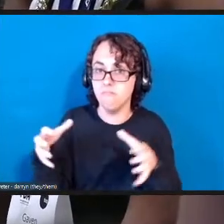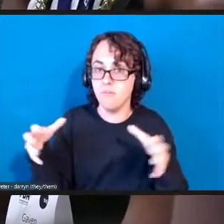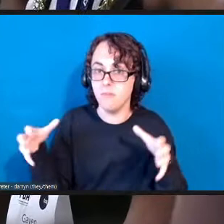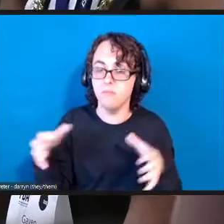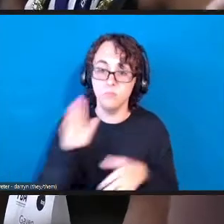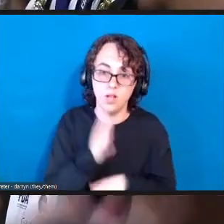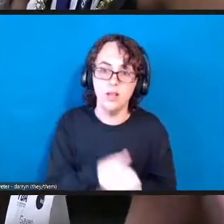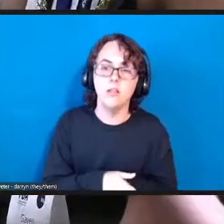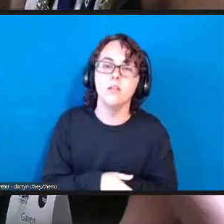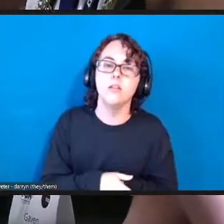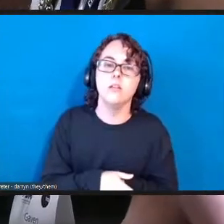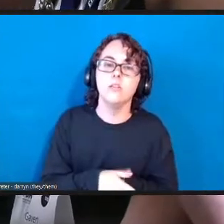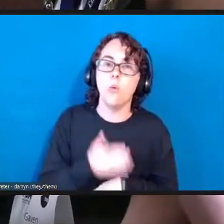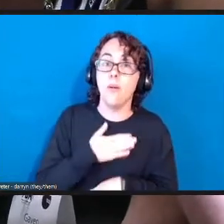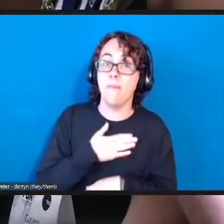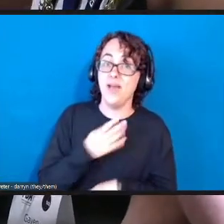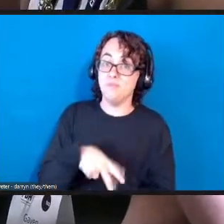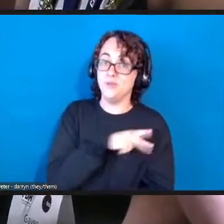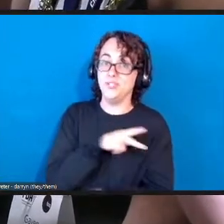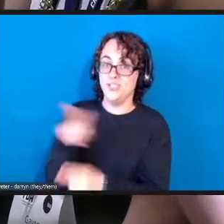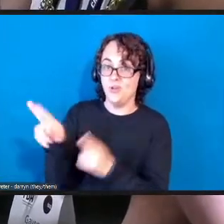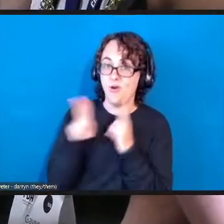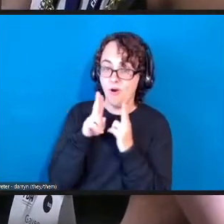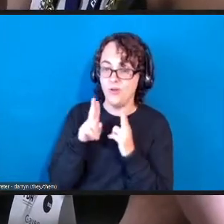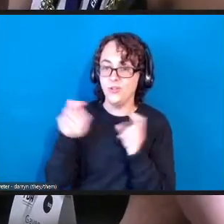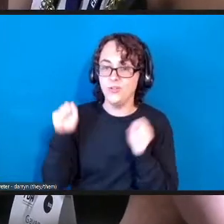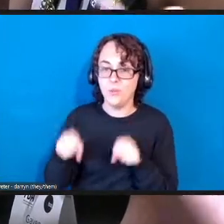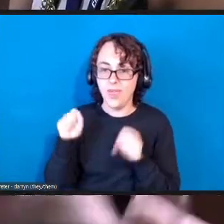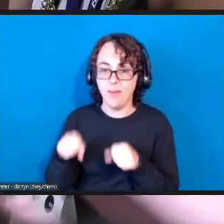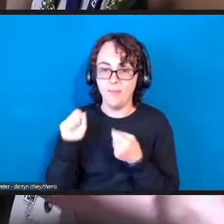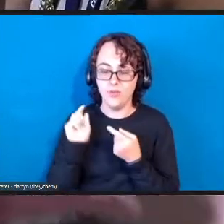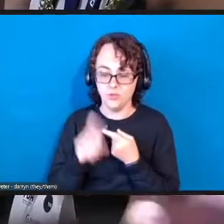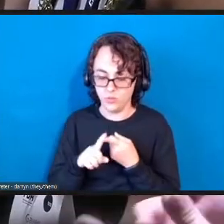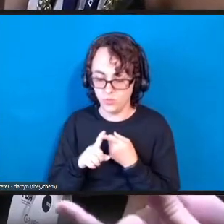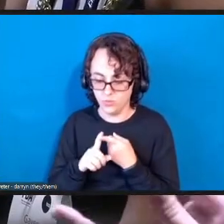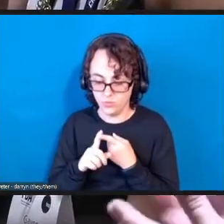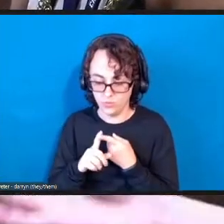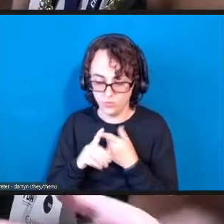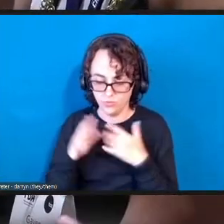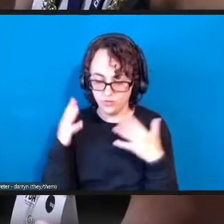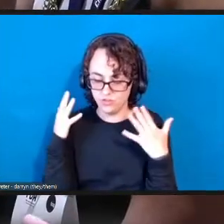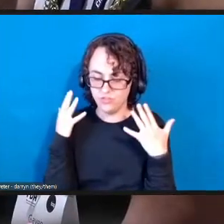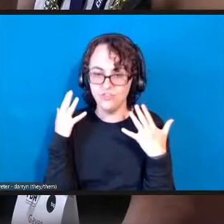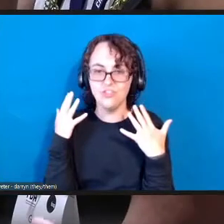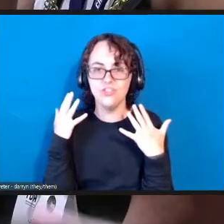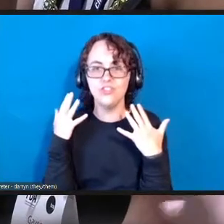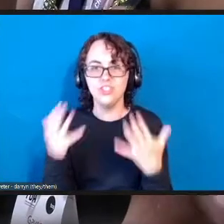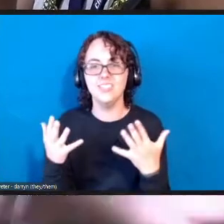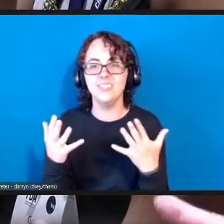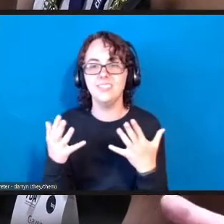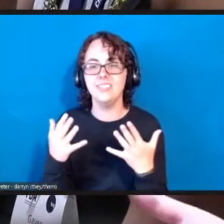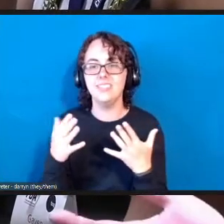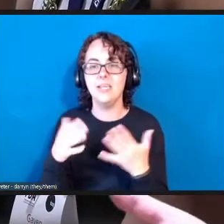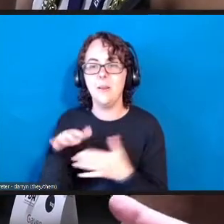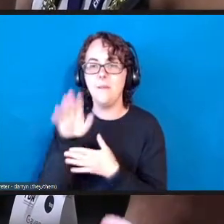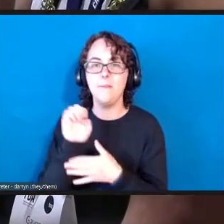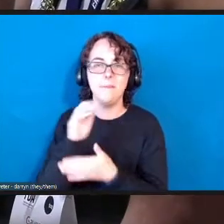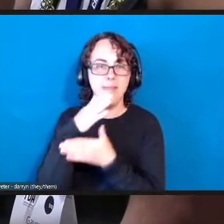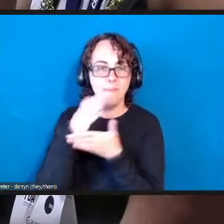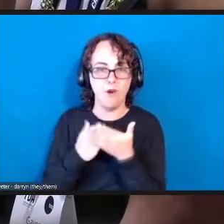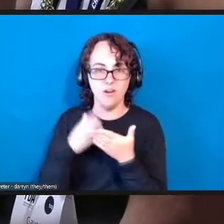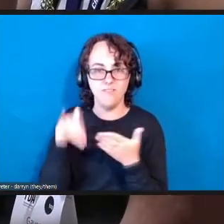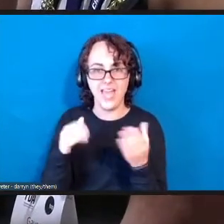my personal honor to be able to just be part of that conduit, right? On behalf of the